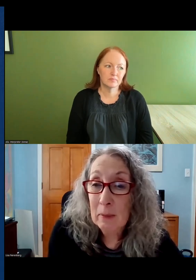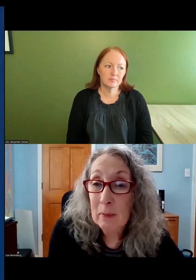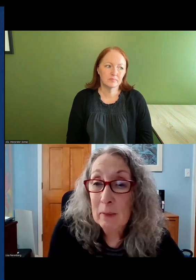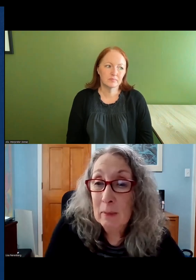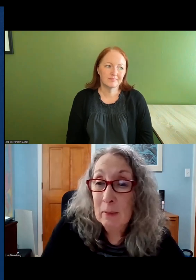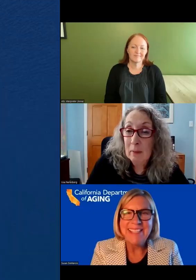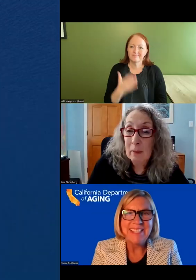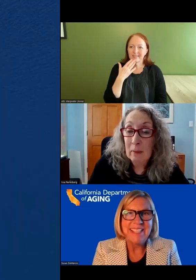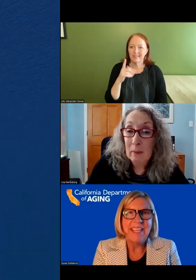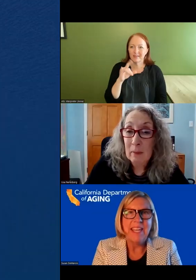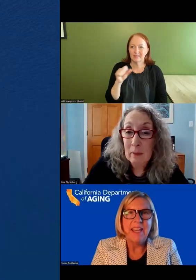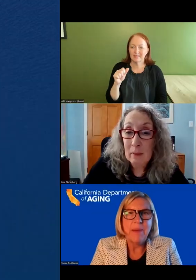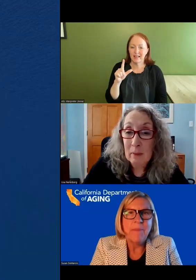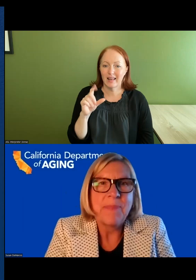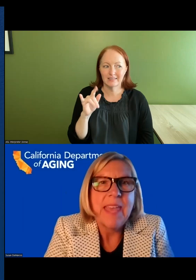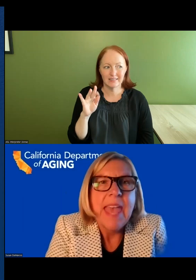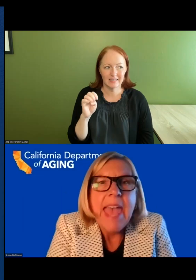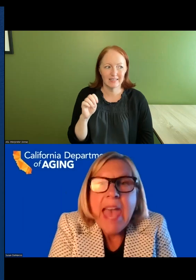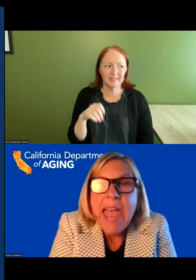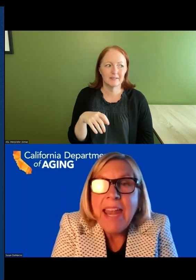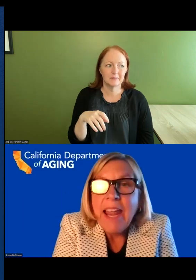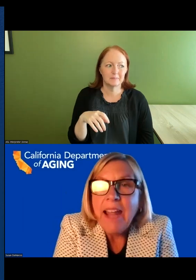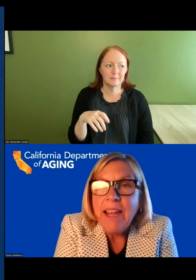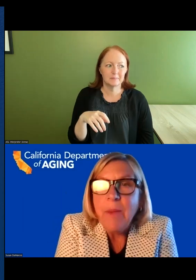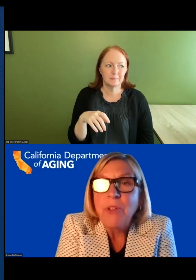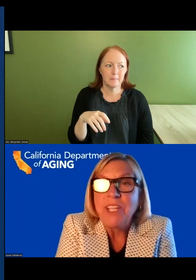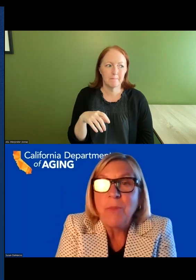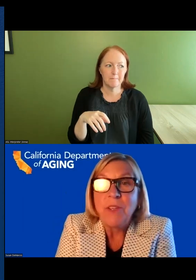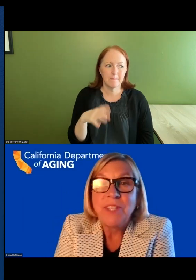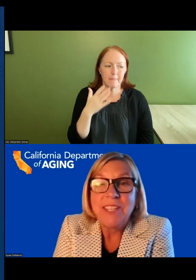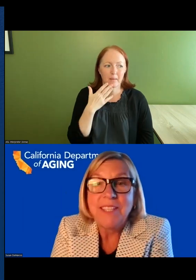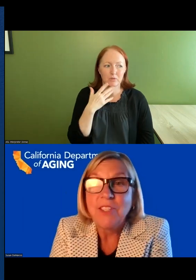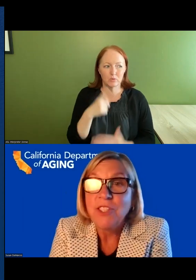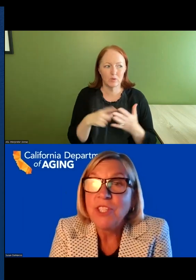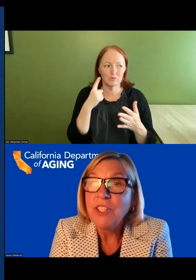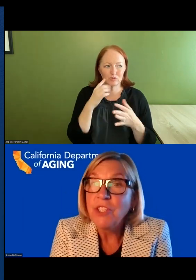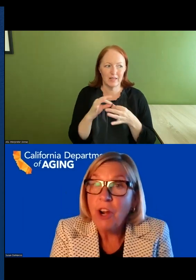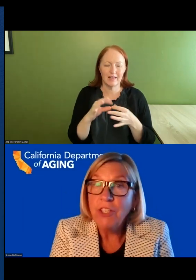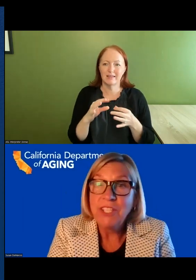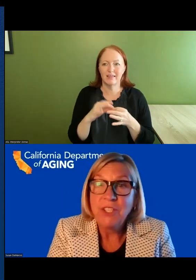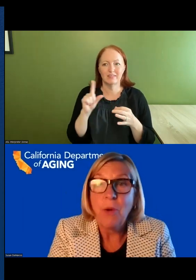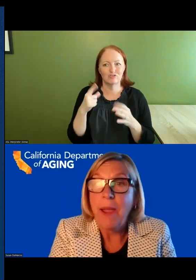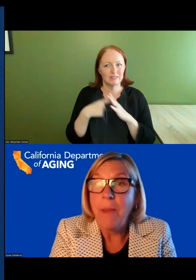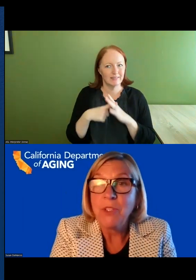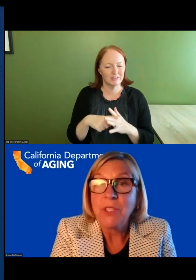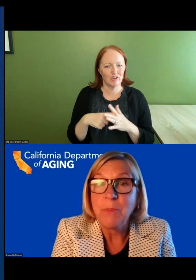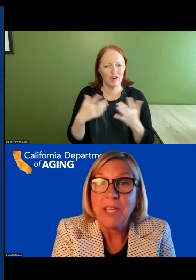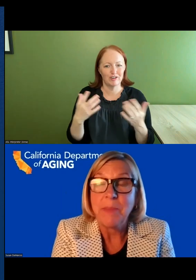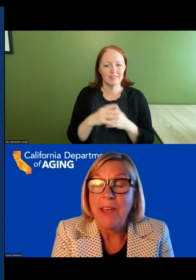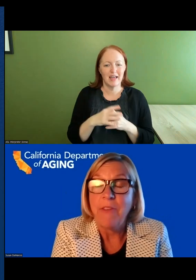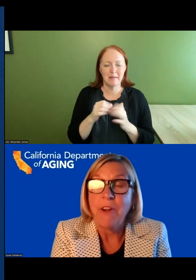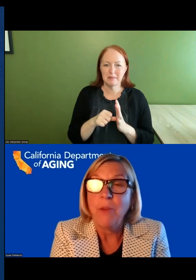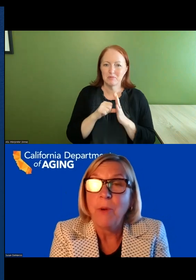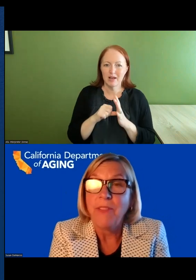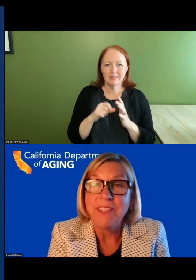Thank you, Lisa and Leslie. And I appreciated what you said. This is just the start. So I'm just impressed